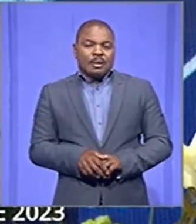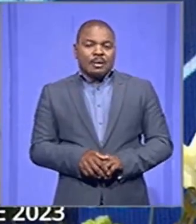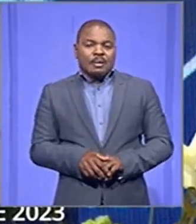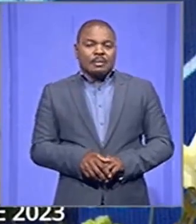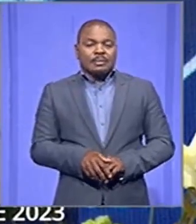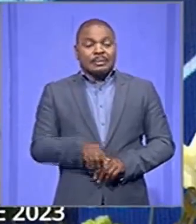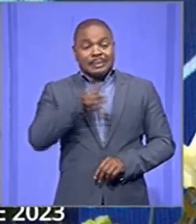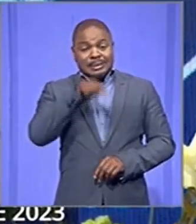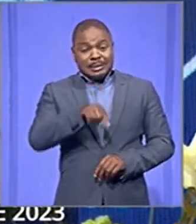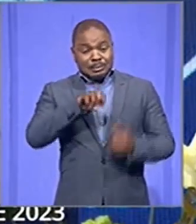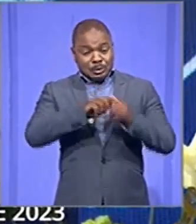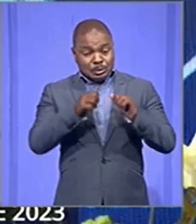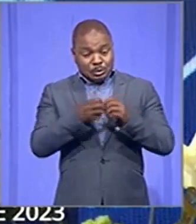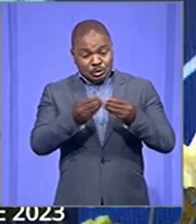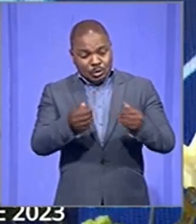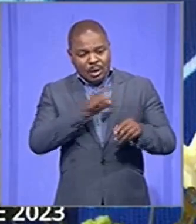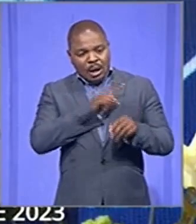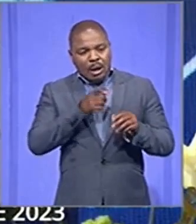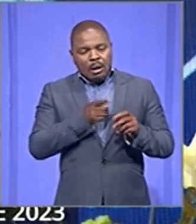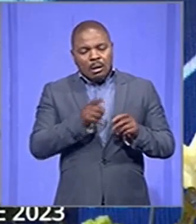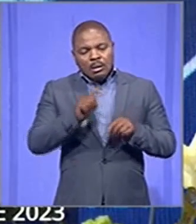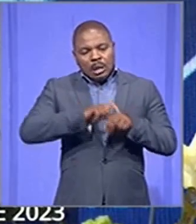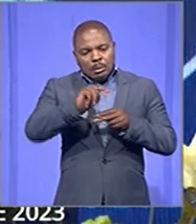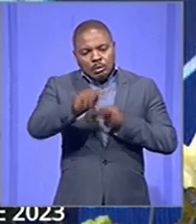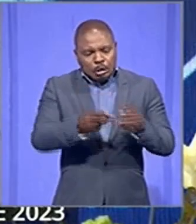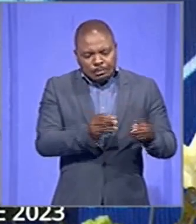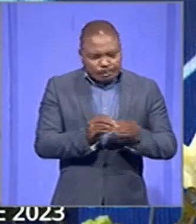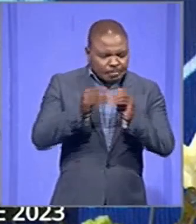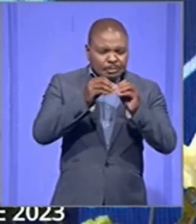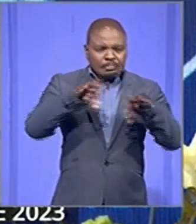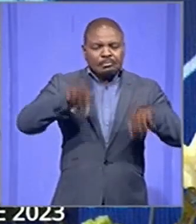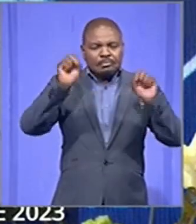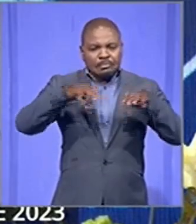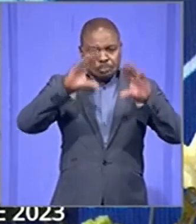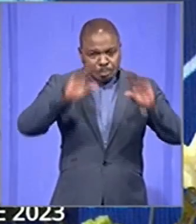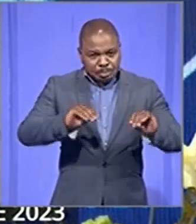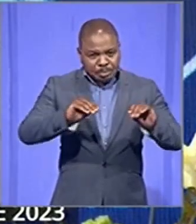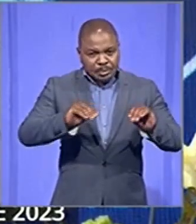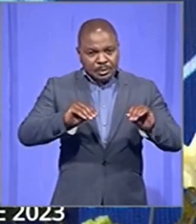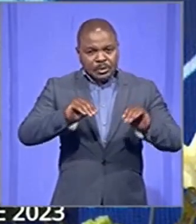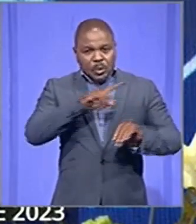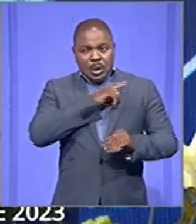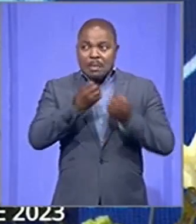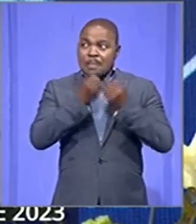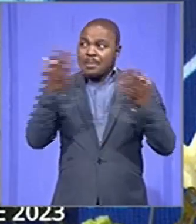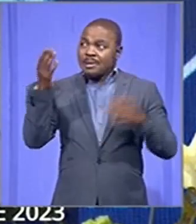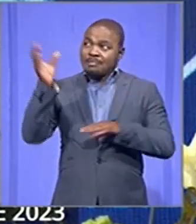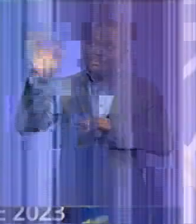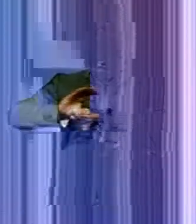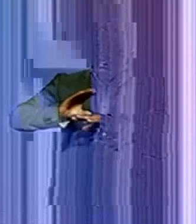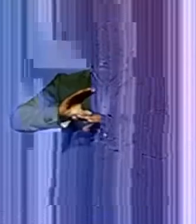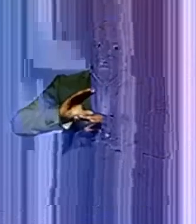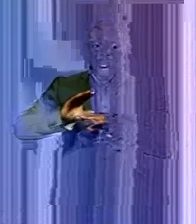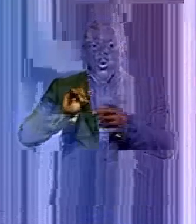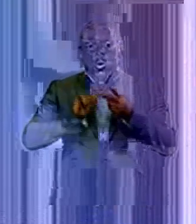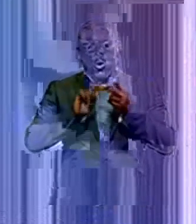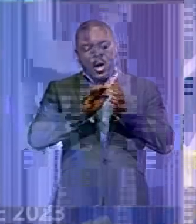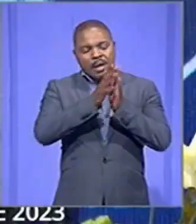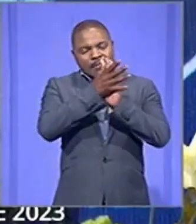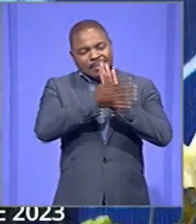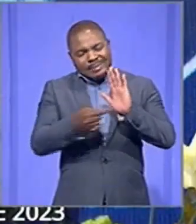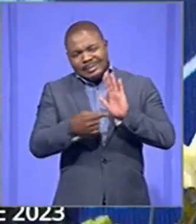Solving this kind of short-term crisis of load shedding requires lots of investment for lots of infrastructure